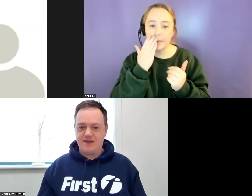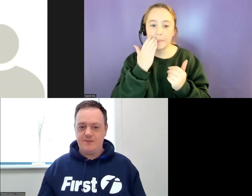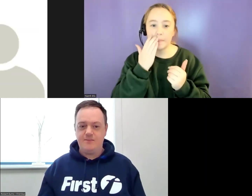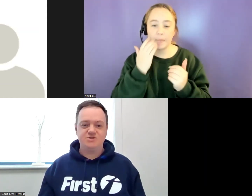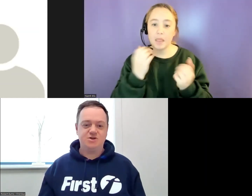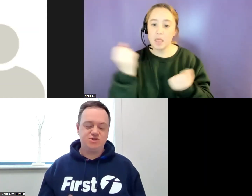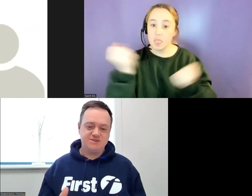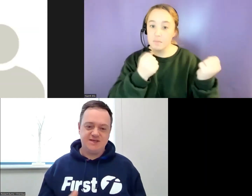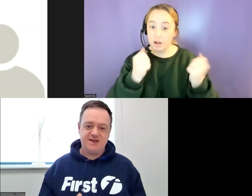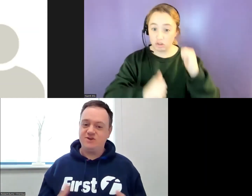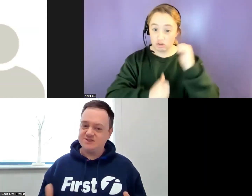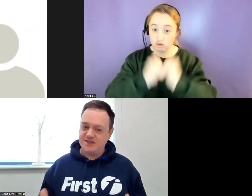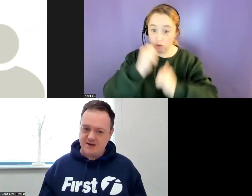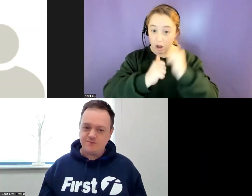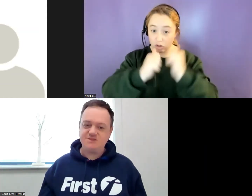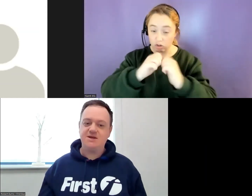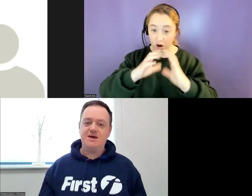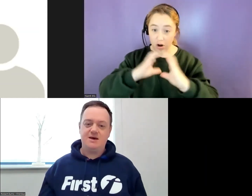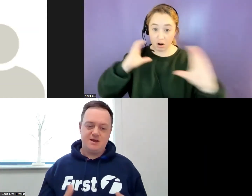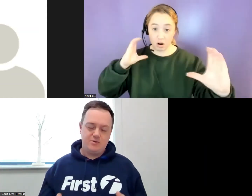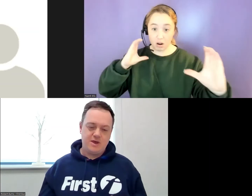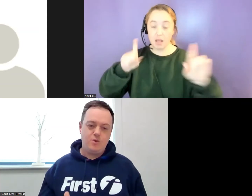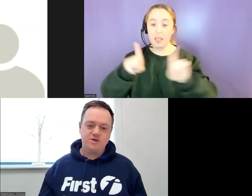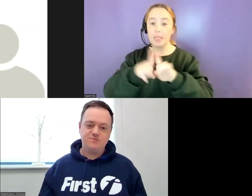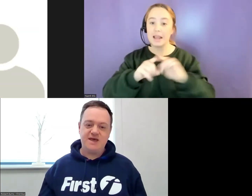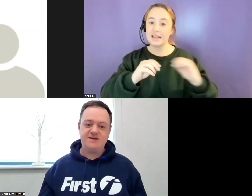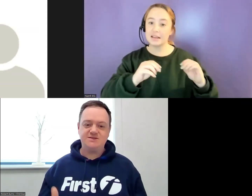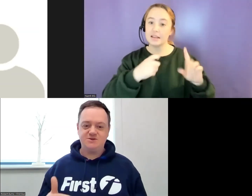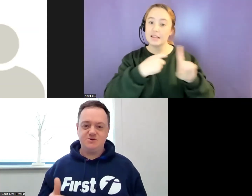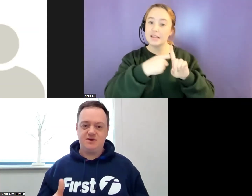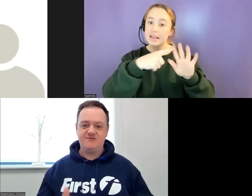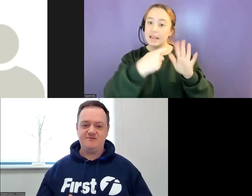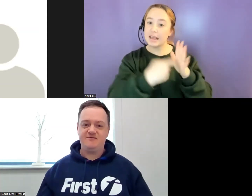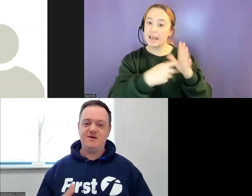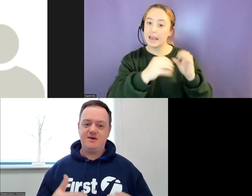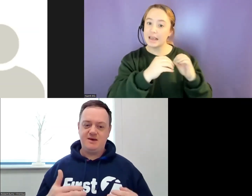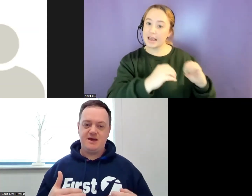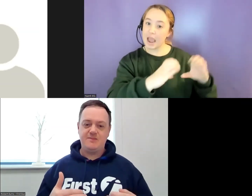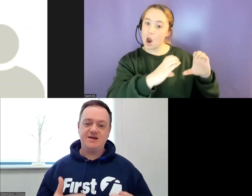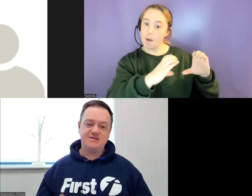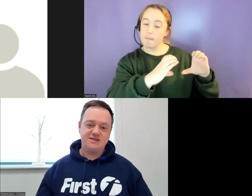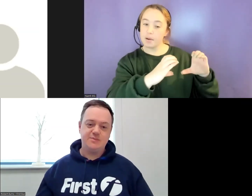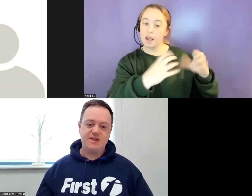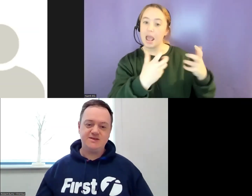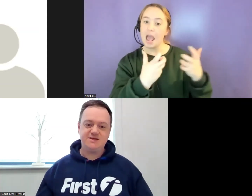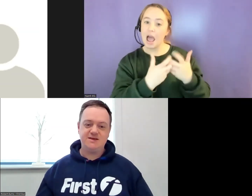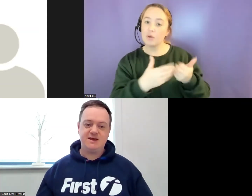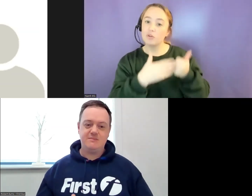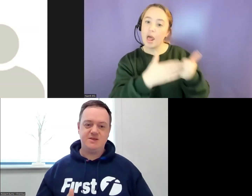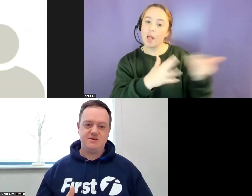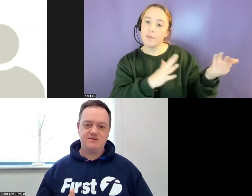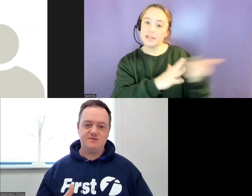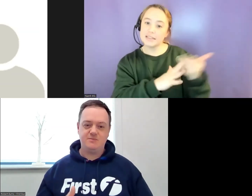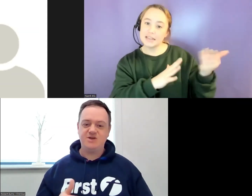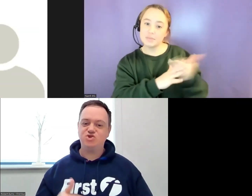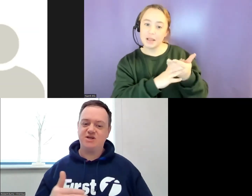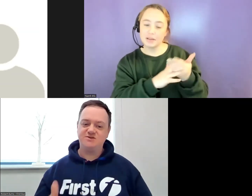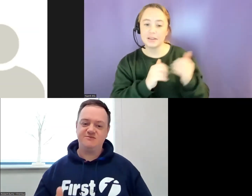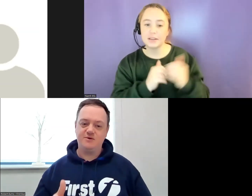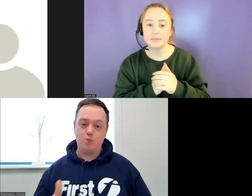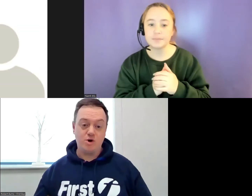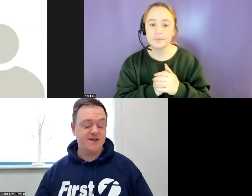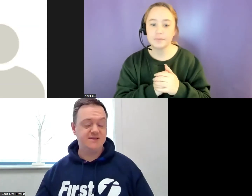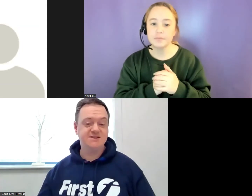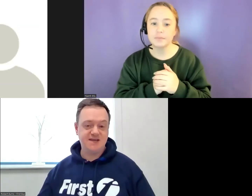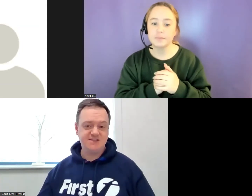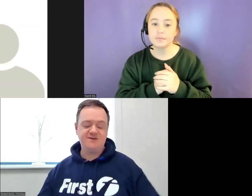infrastructure, such as raised curbs, and how that works best to give accessibility the best chance